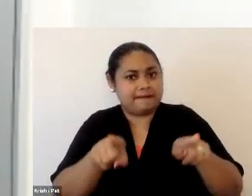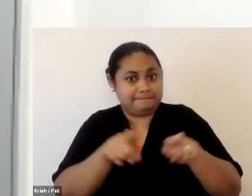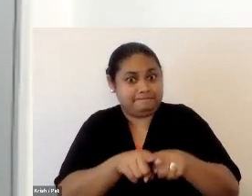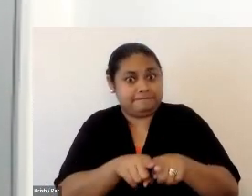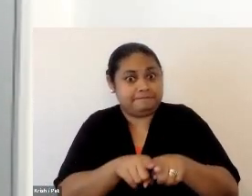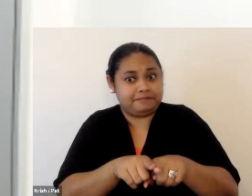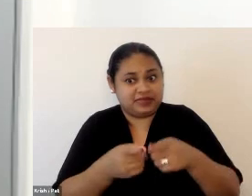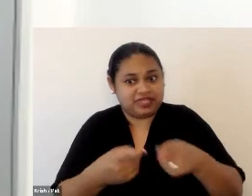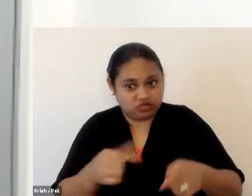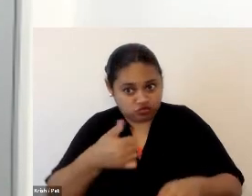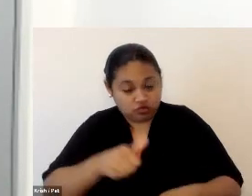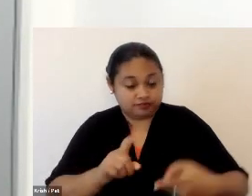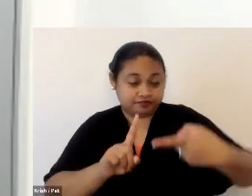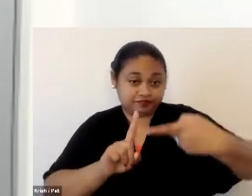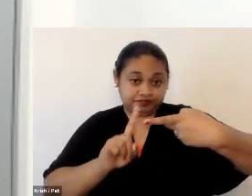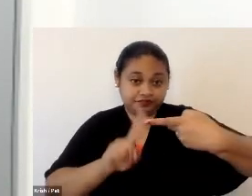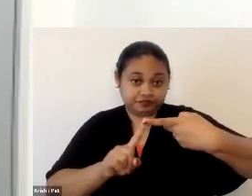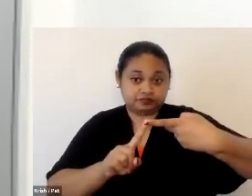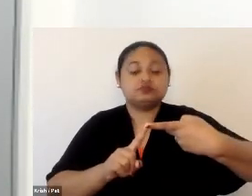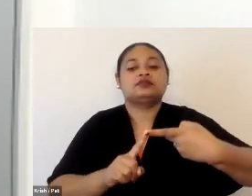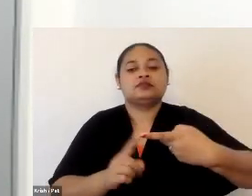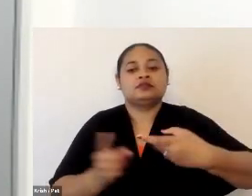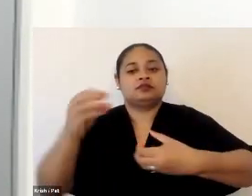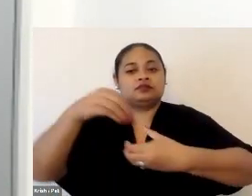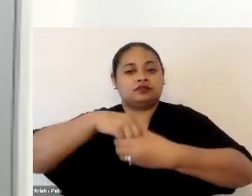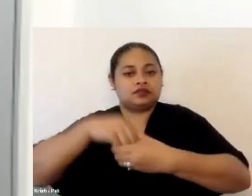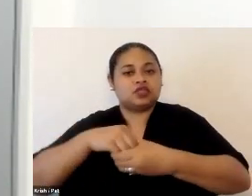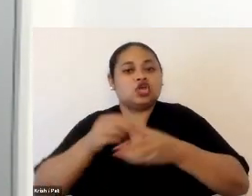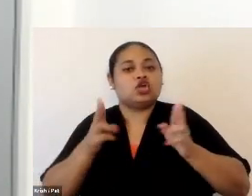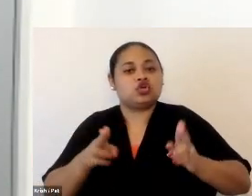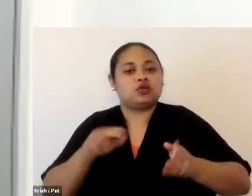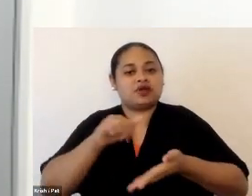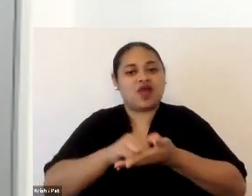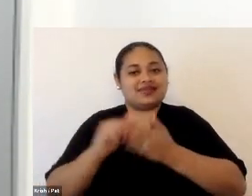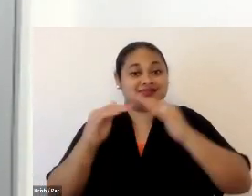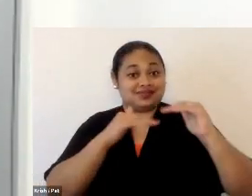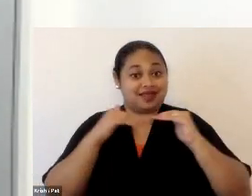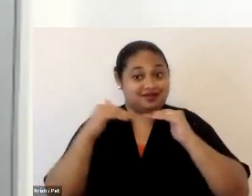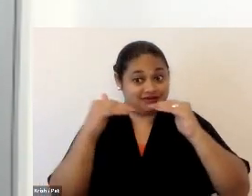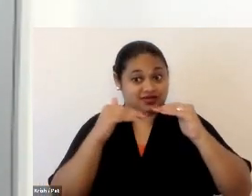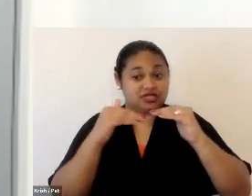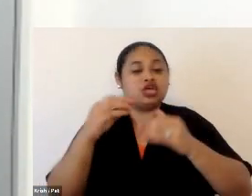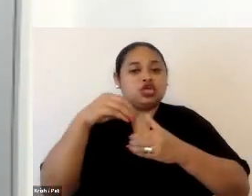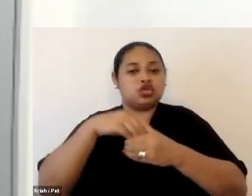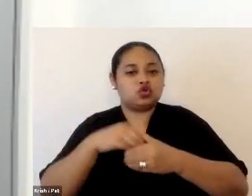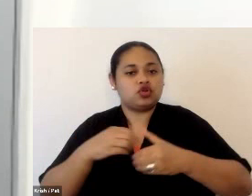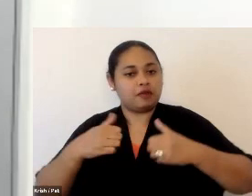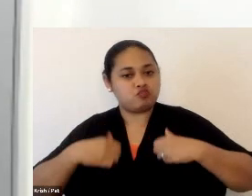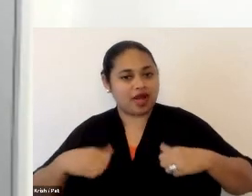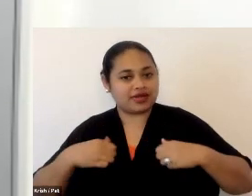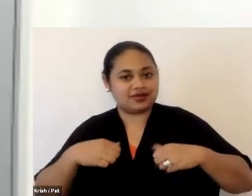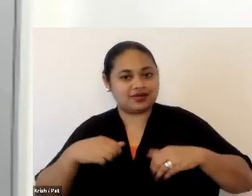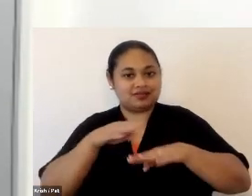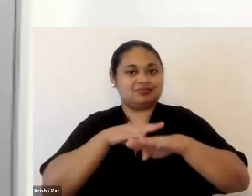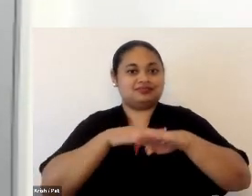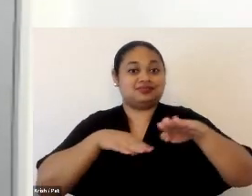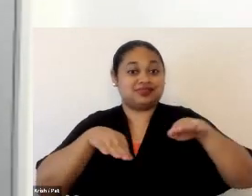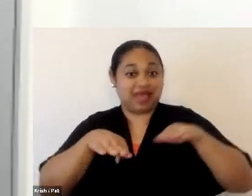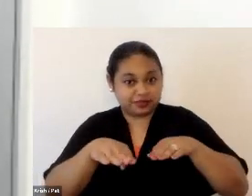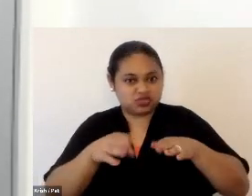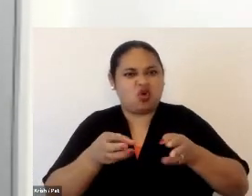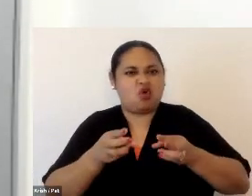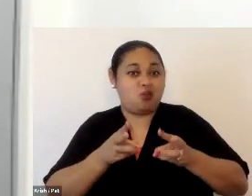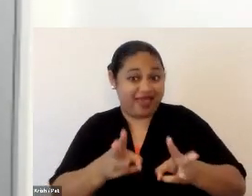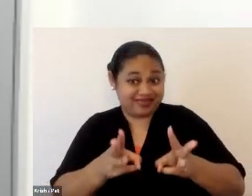of all, they incorporate international human rights standards, including practical steps to ensure protection